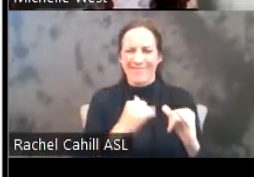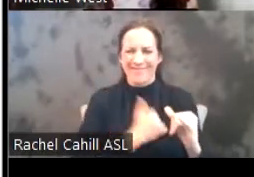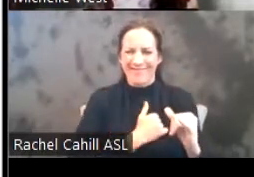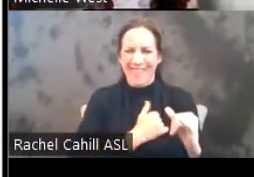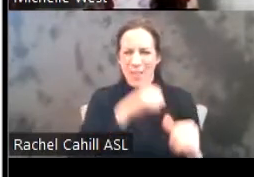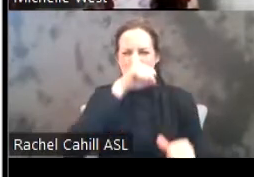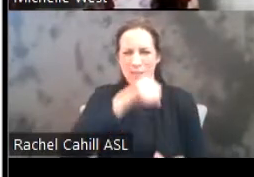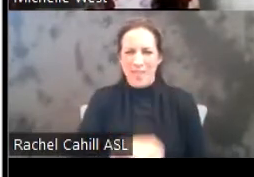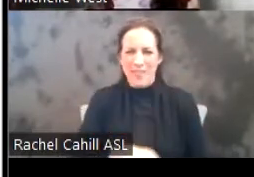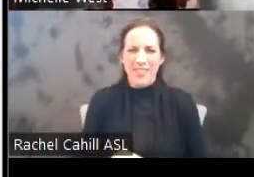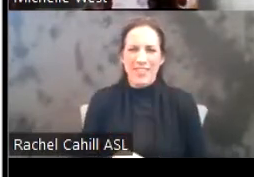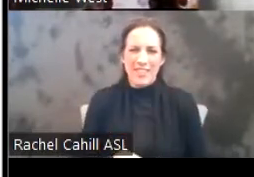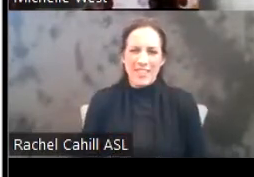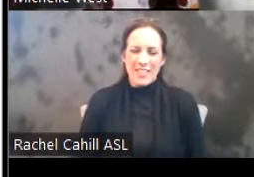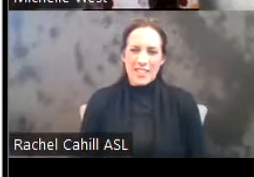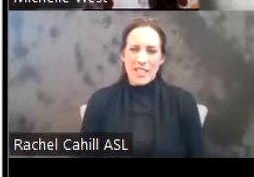I love coupons.